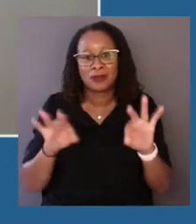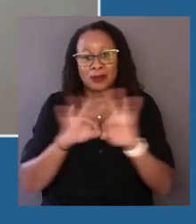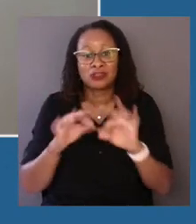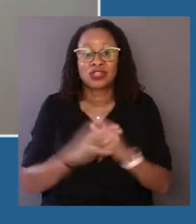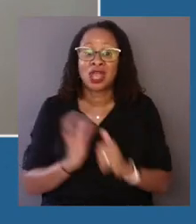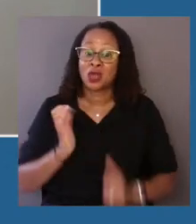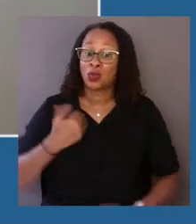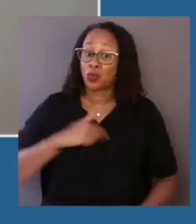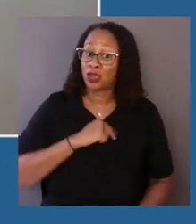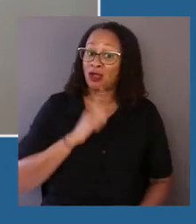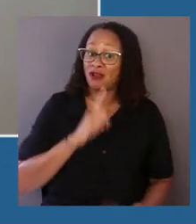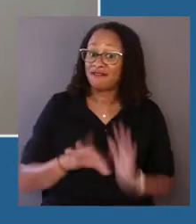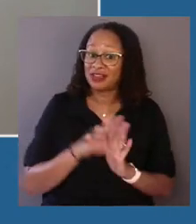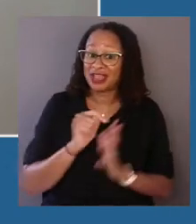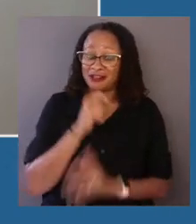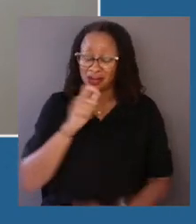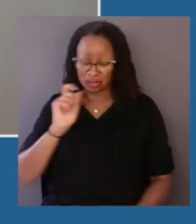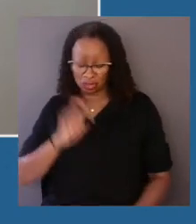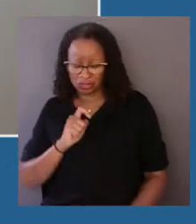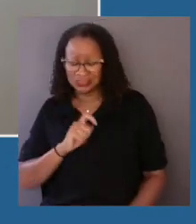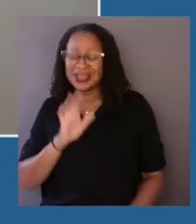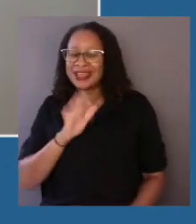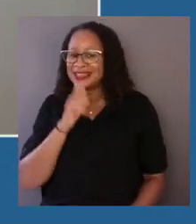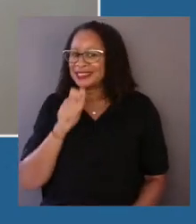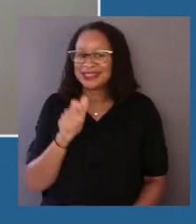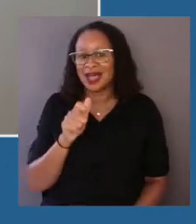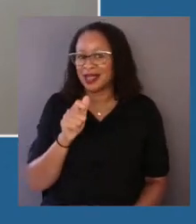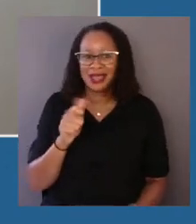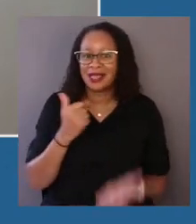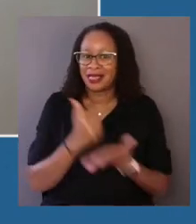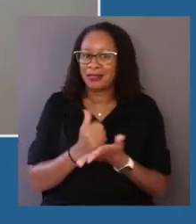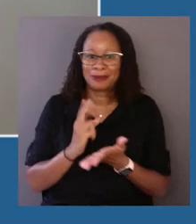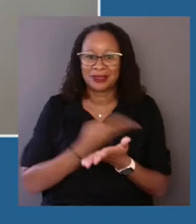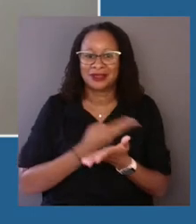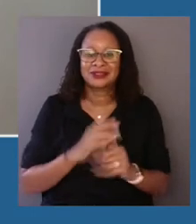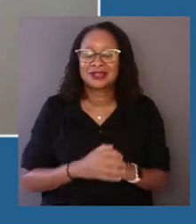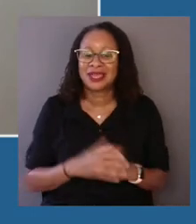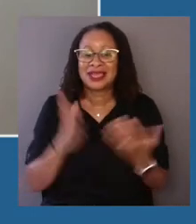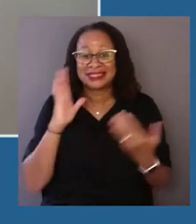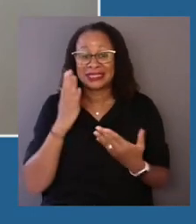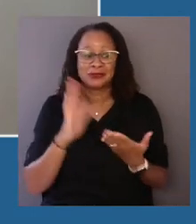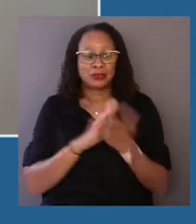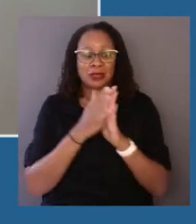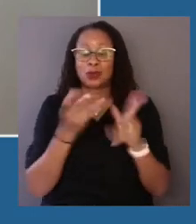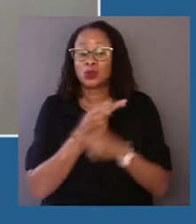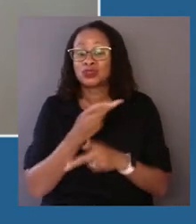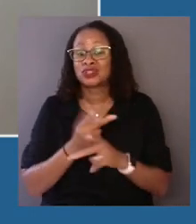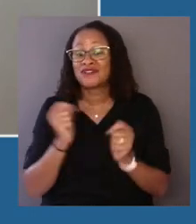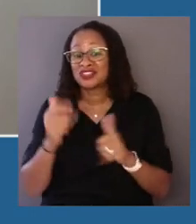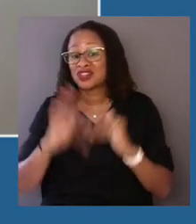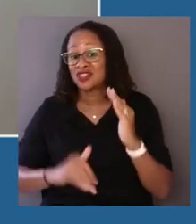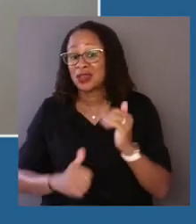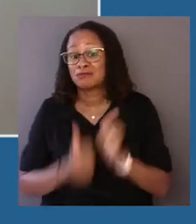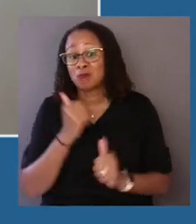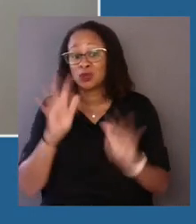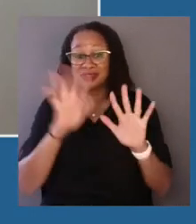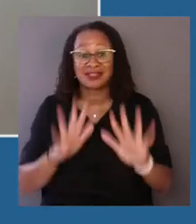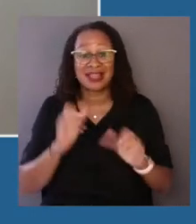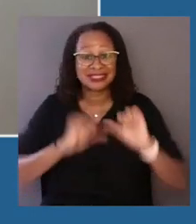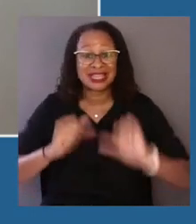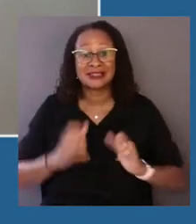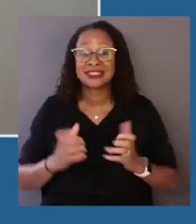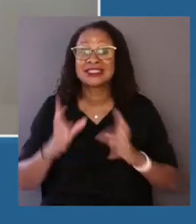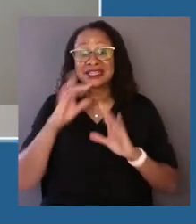that uncertainty, like I said, is not on our side. Things seem to be deteriorating faster than most climate scientists even expected this